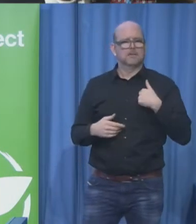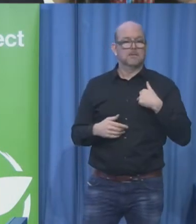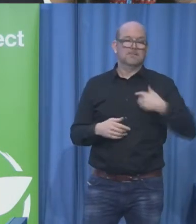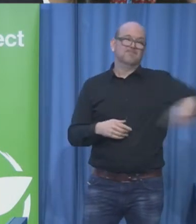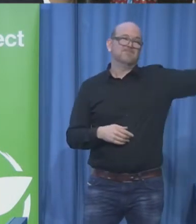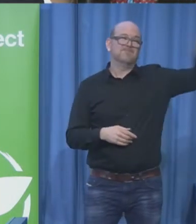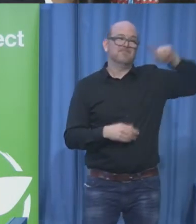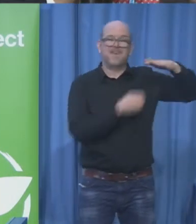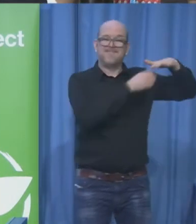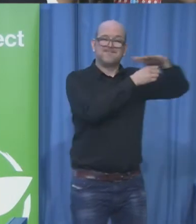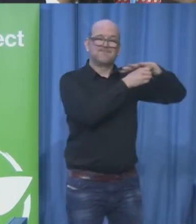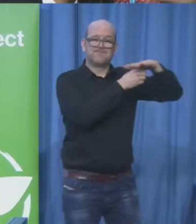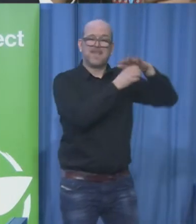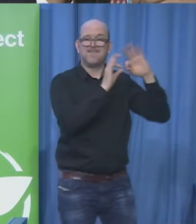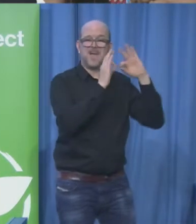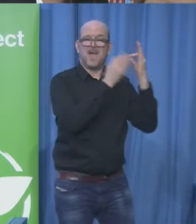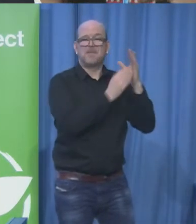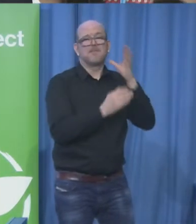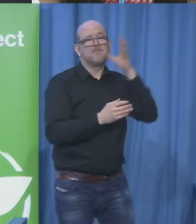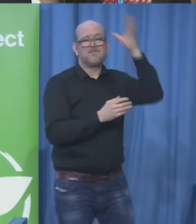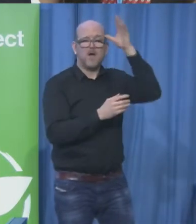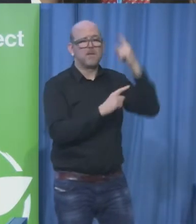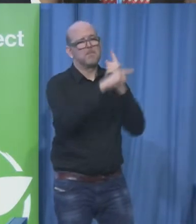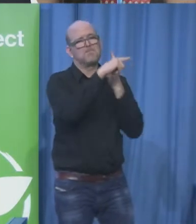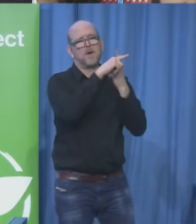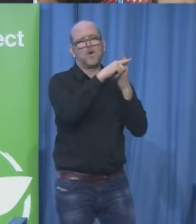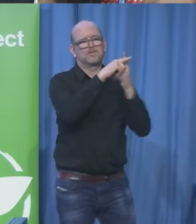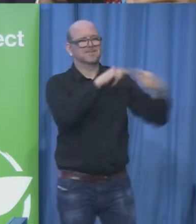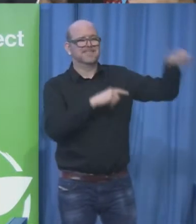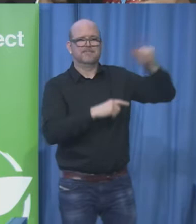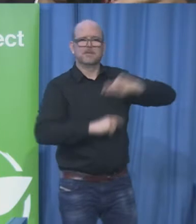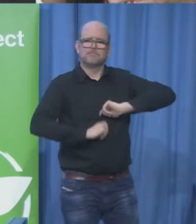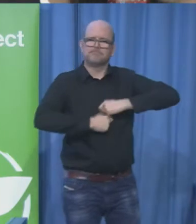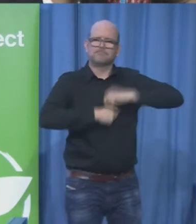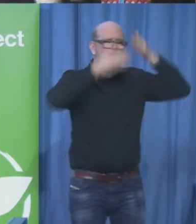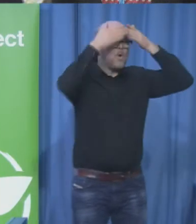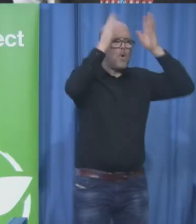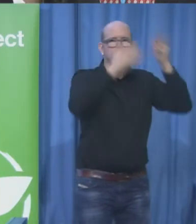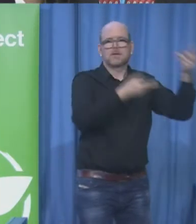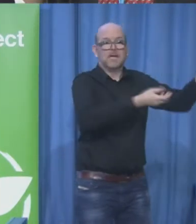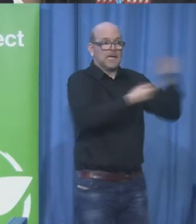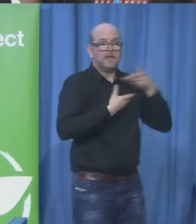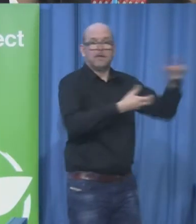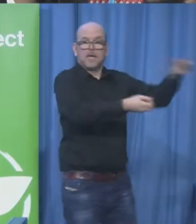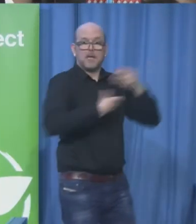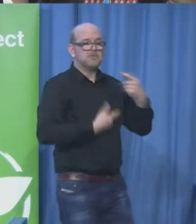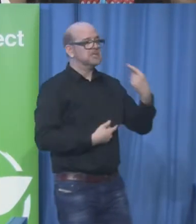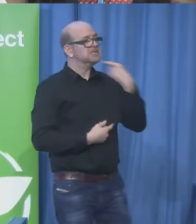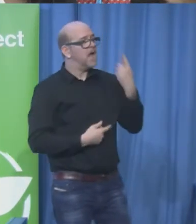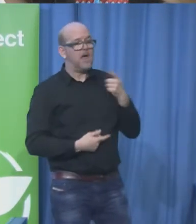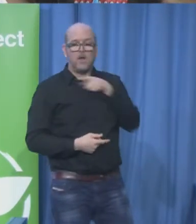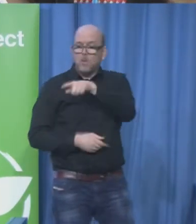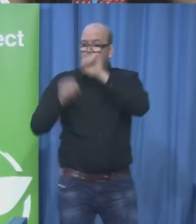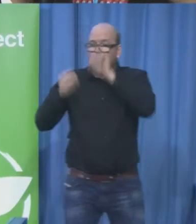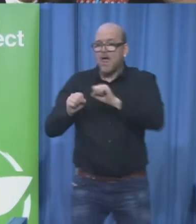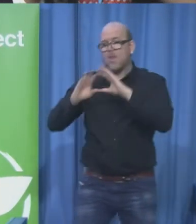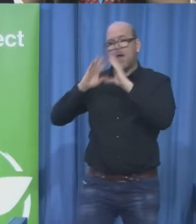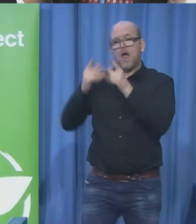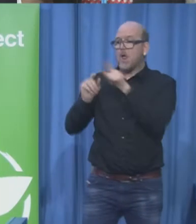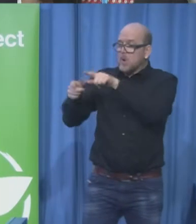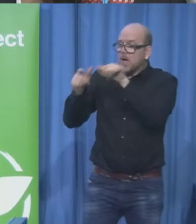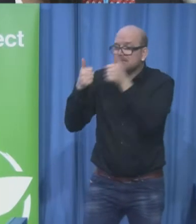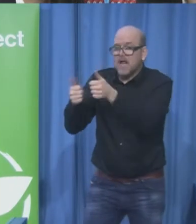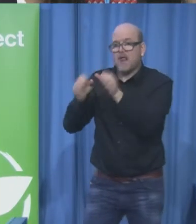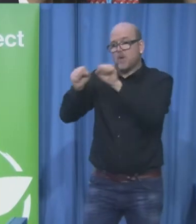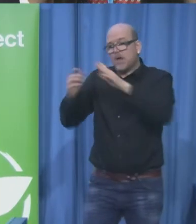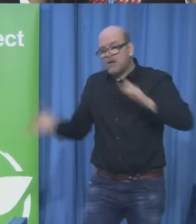from a family that said that you are going to have the opportunity to do whatever you want, to be whatever you'd like. And I think at